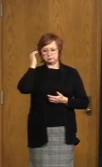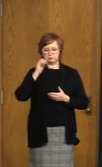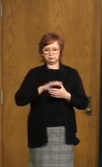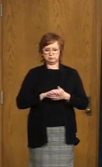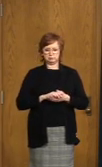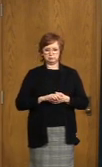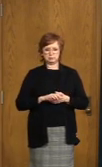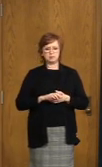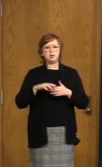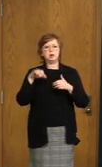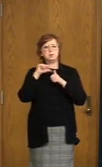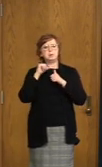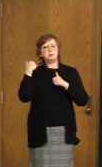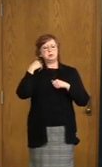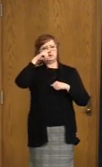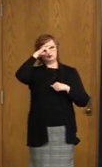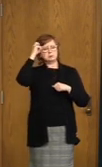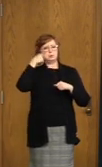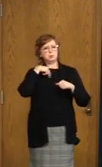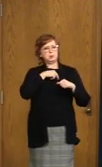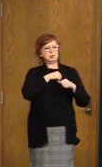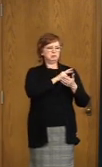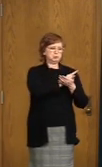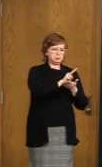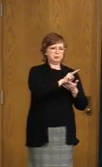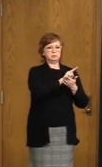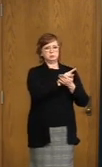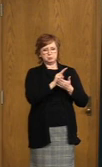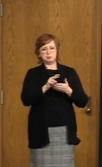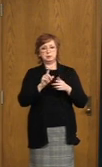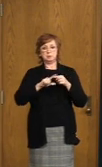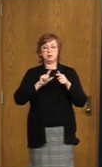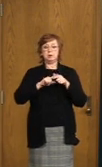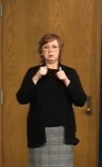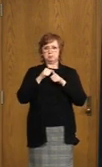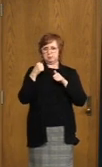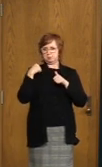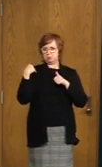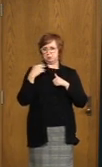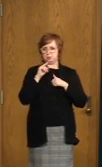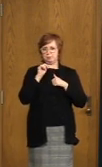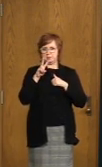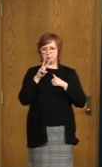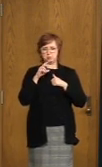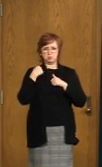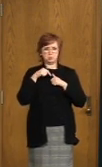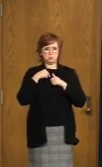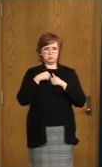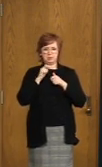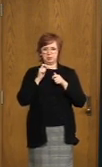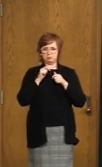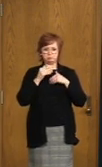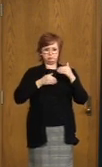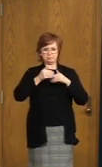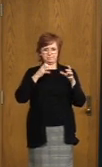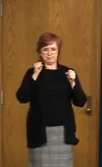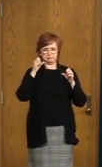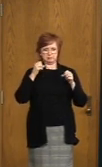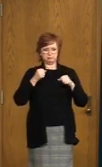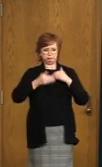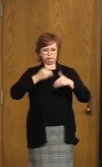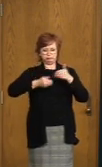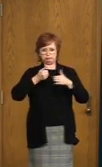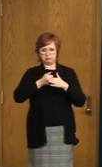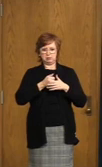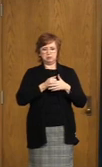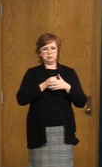reopening. Over November we had to move very quickly, like we were updating our orders every 2 to 3 weeks because we had to move